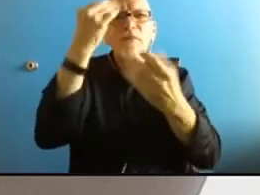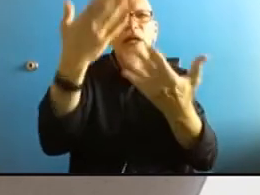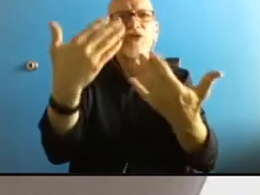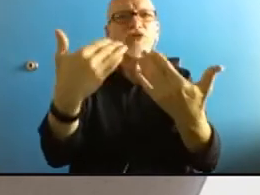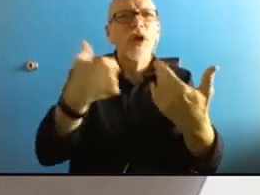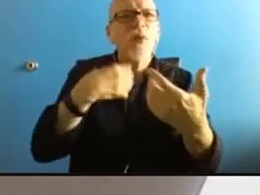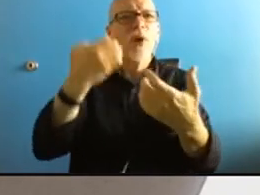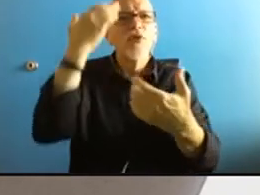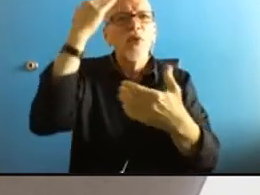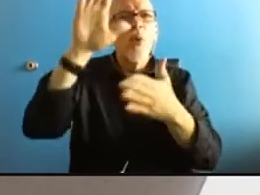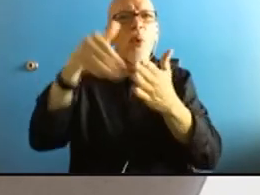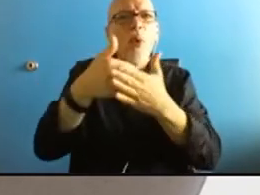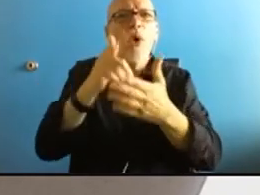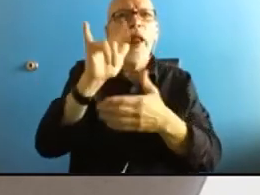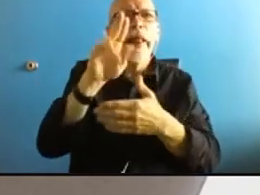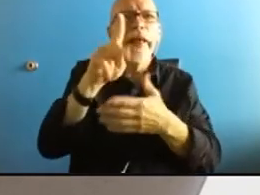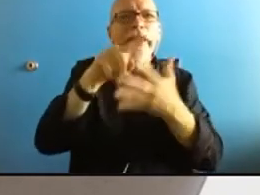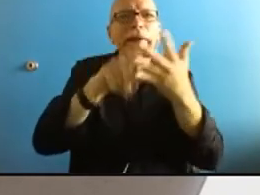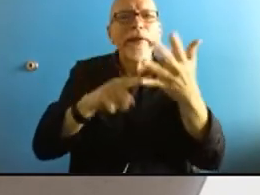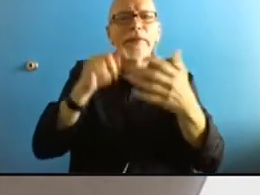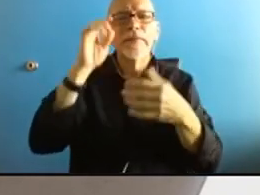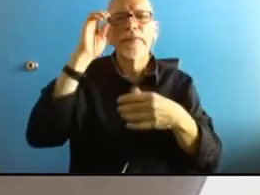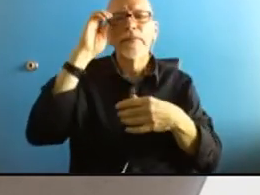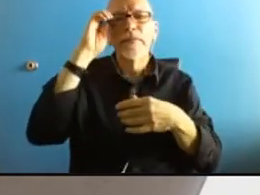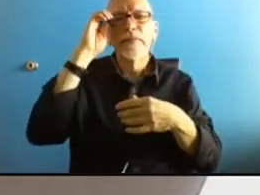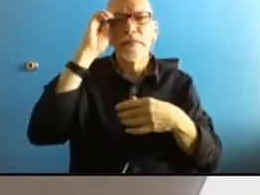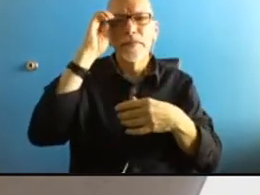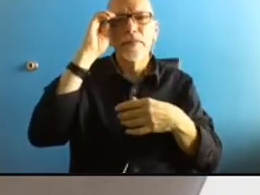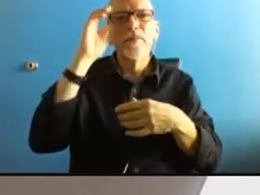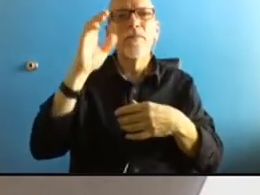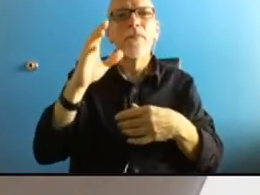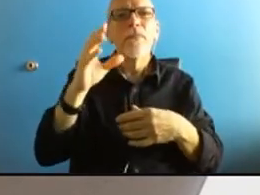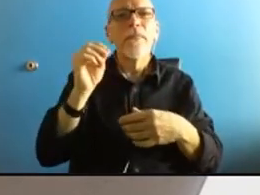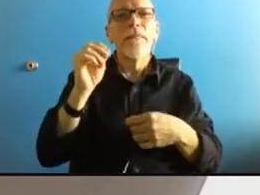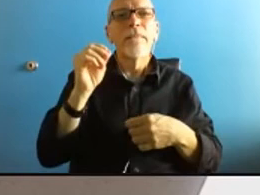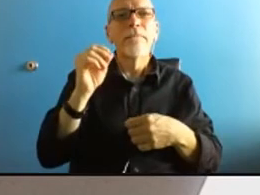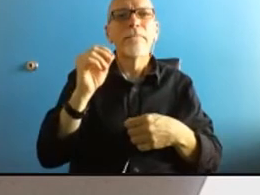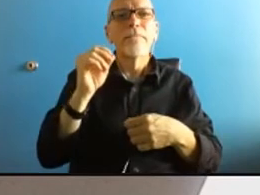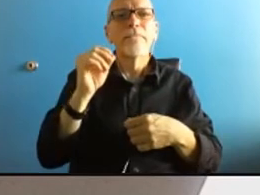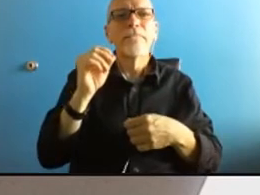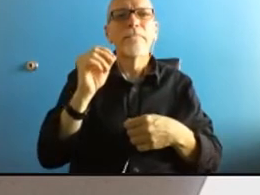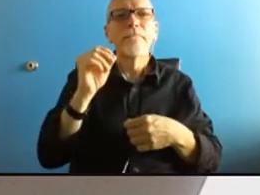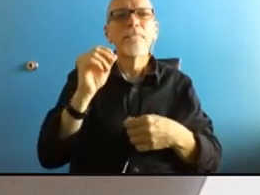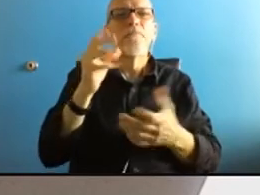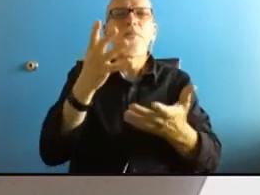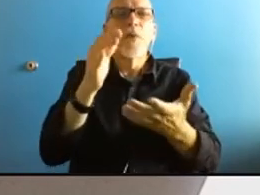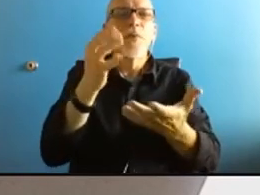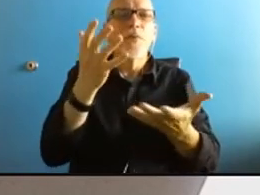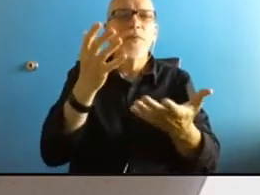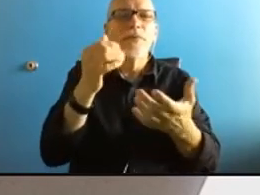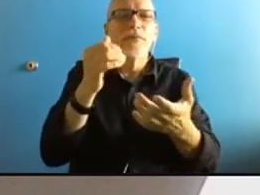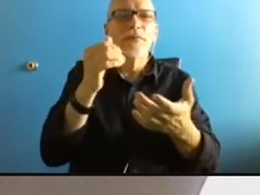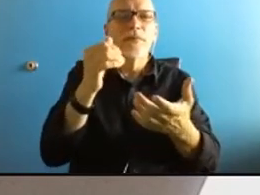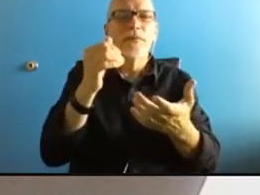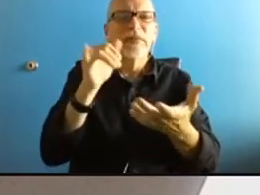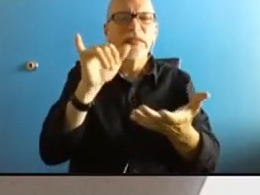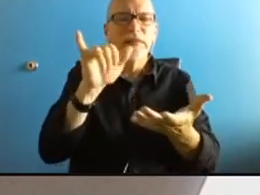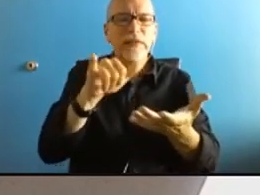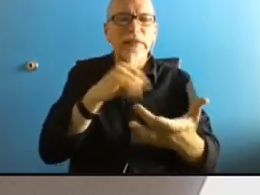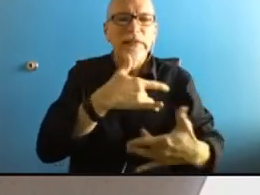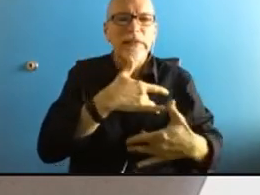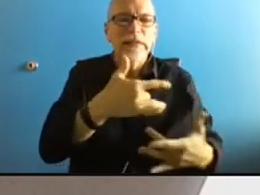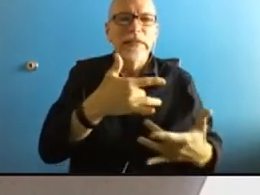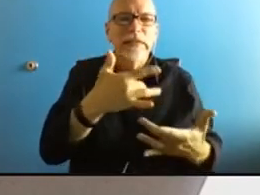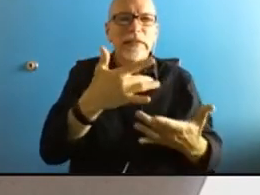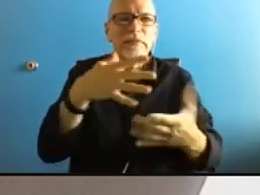all the links and this and that. And, and so that, that tends to be, part